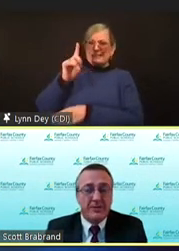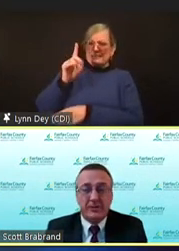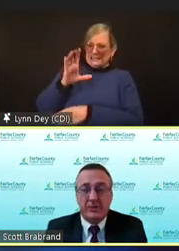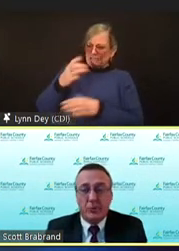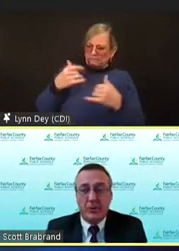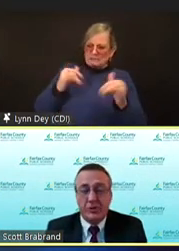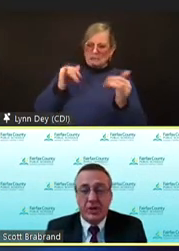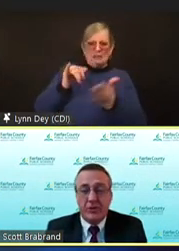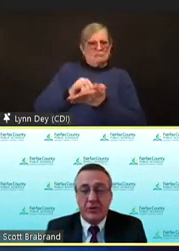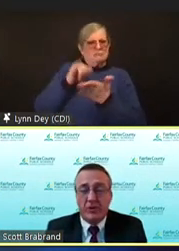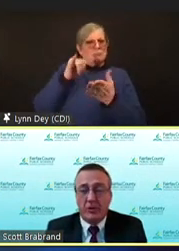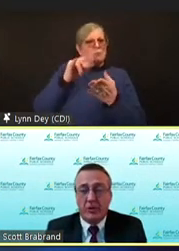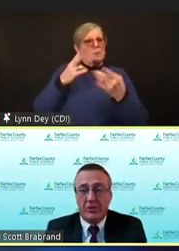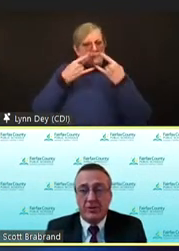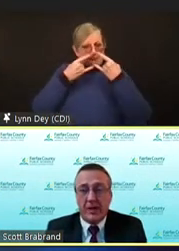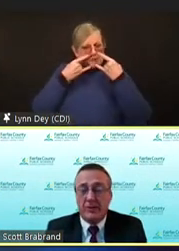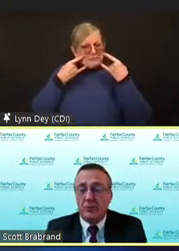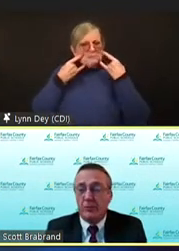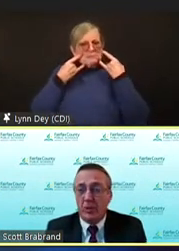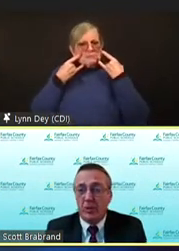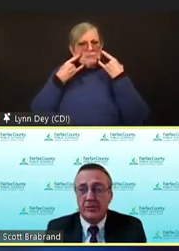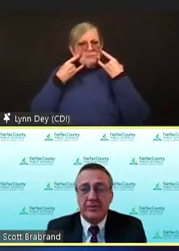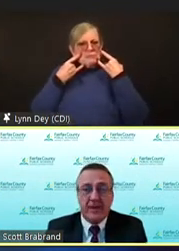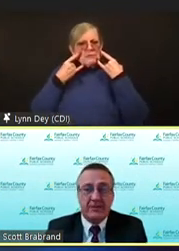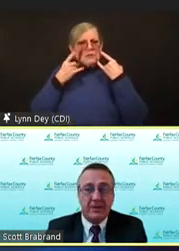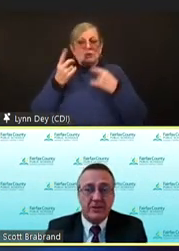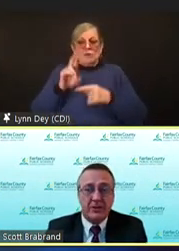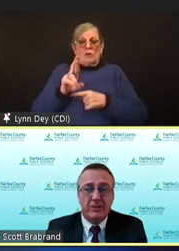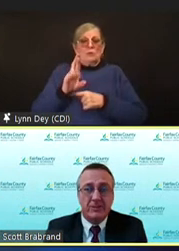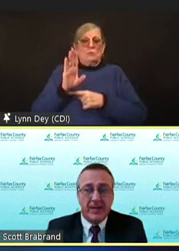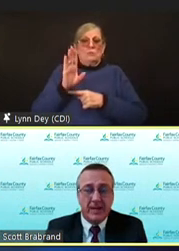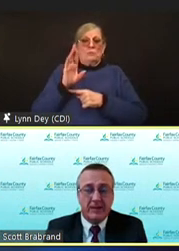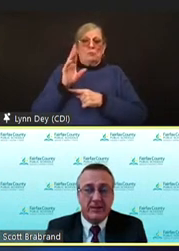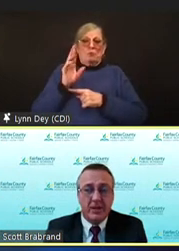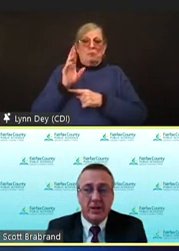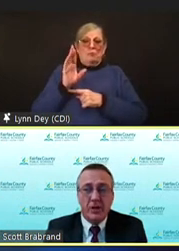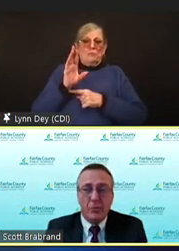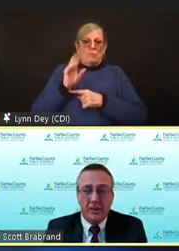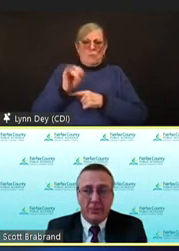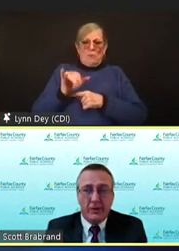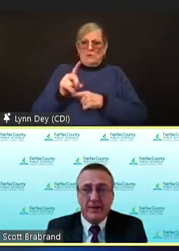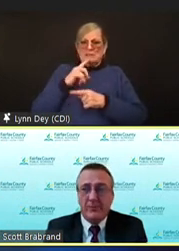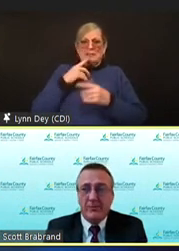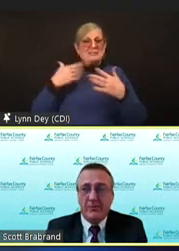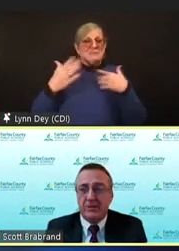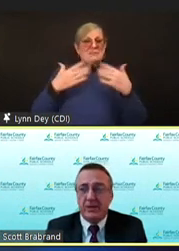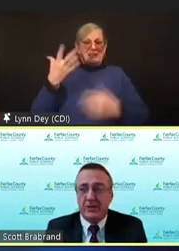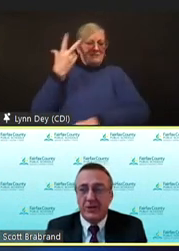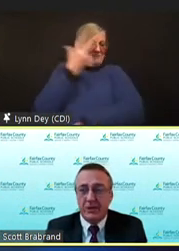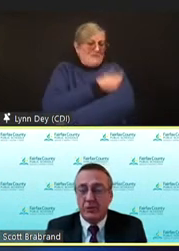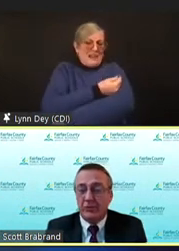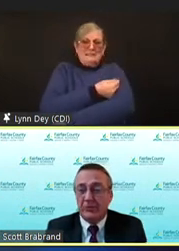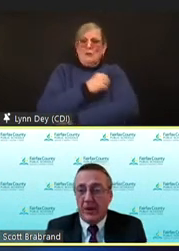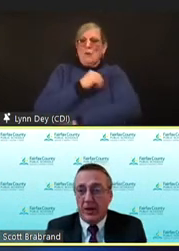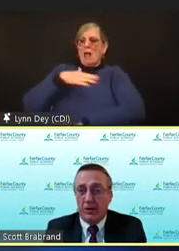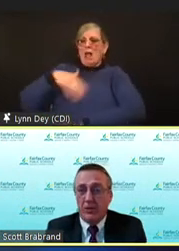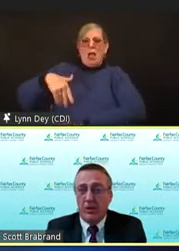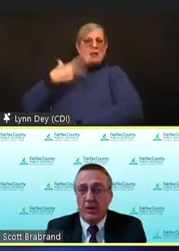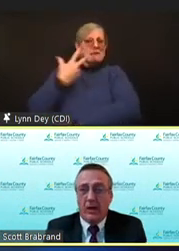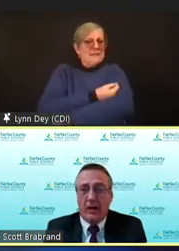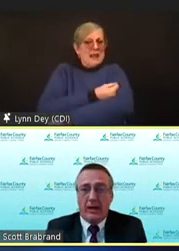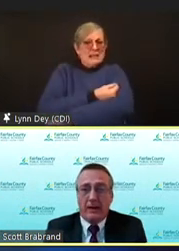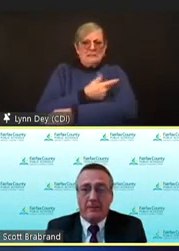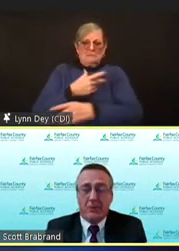as Dr. Boyd shared on an earlier slide, regardless of vaccination status. We believe we need to continue to follow